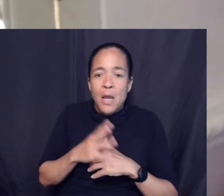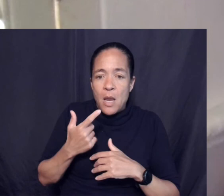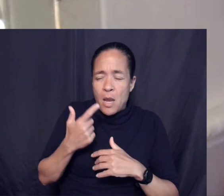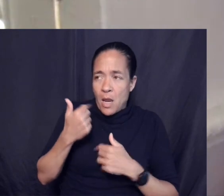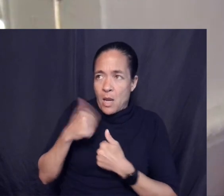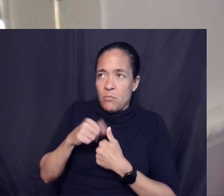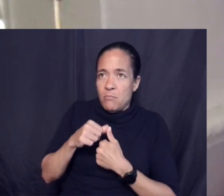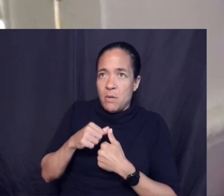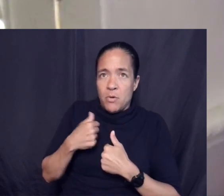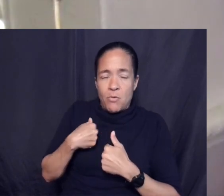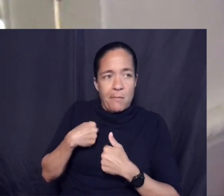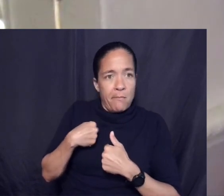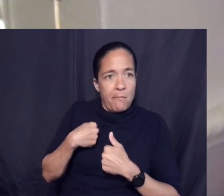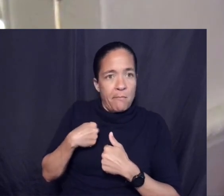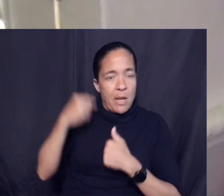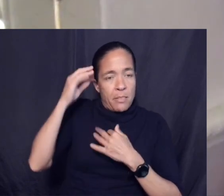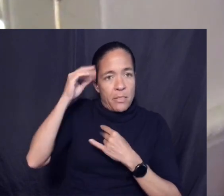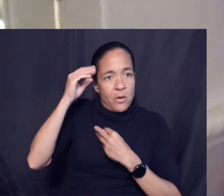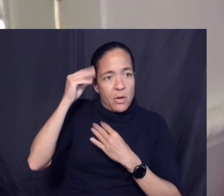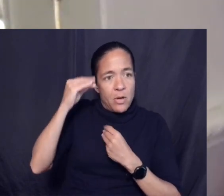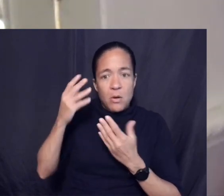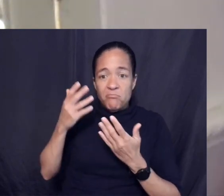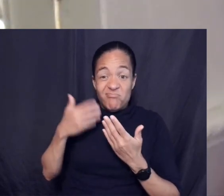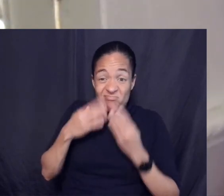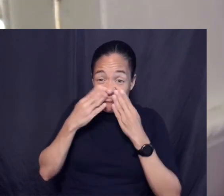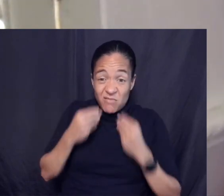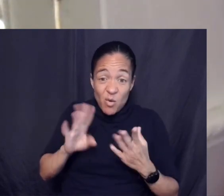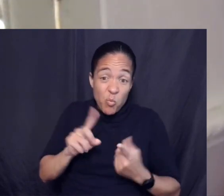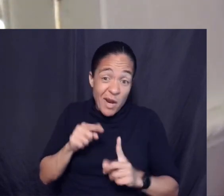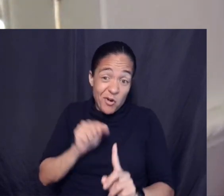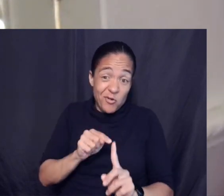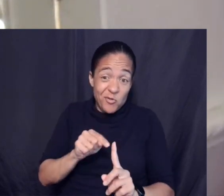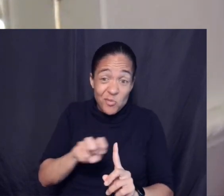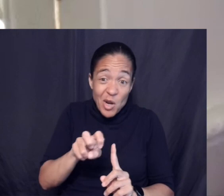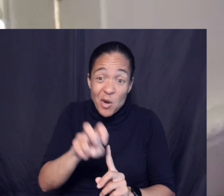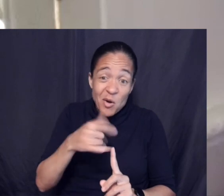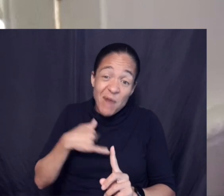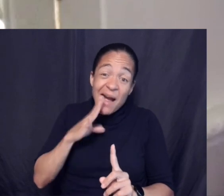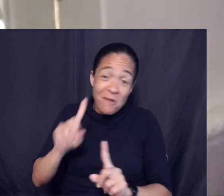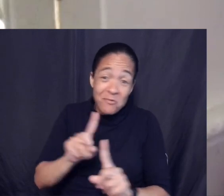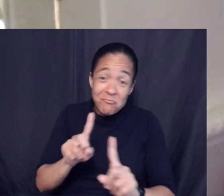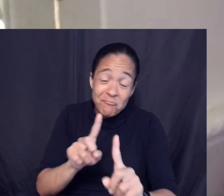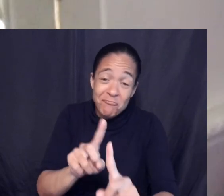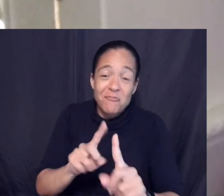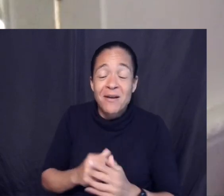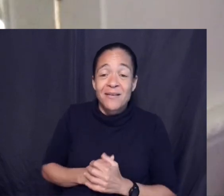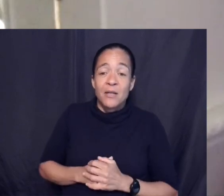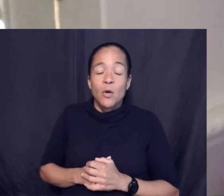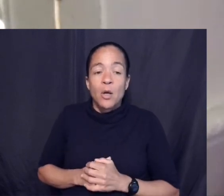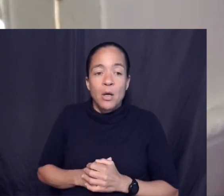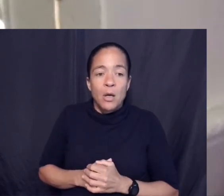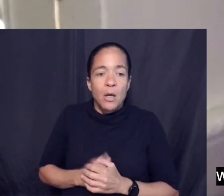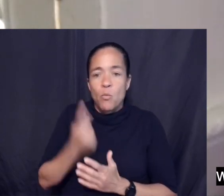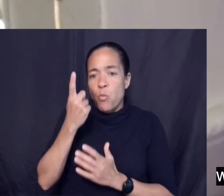So I just remember thinking to myself, like, wherever you go, I'll follow. And there was like one really